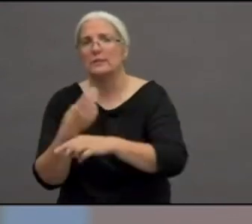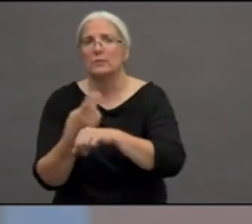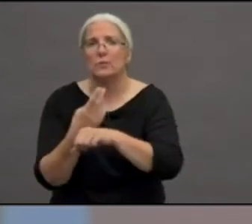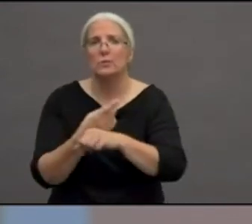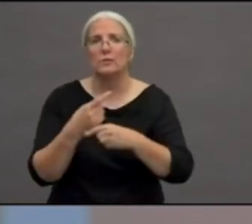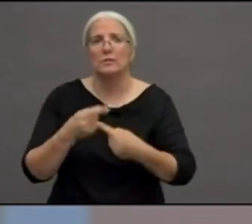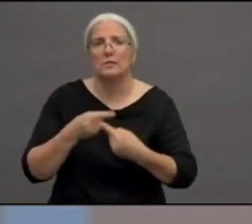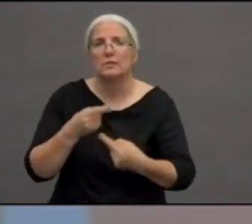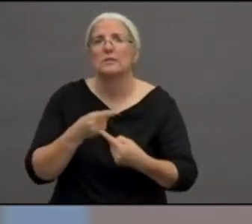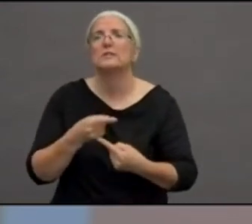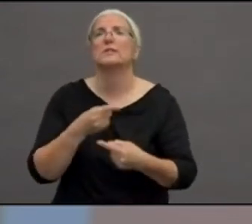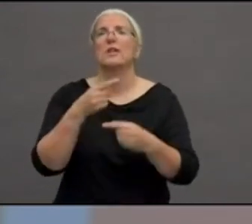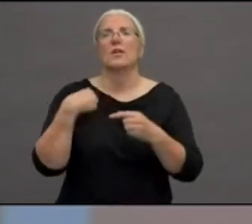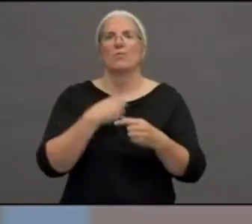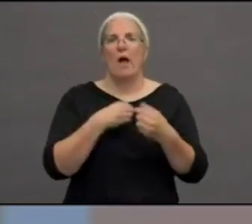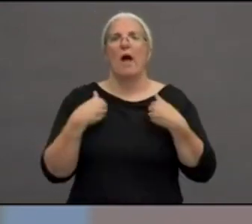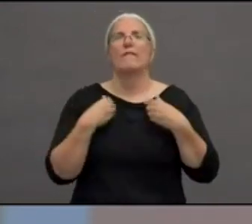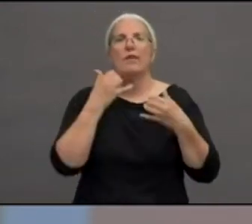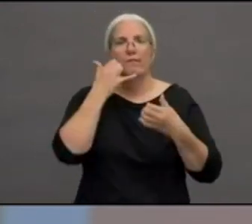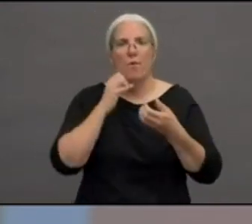services. And their number is